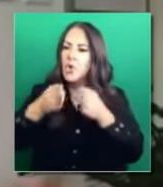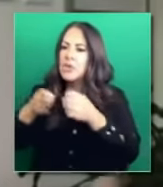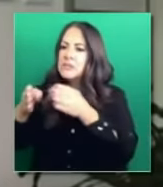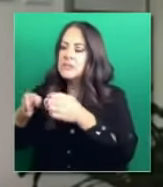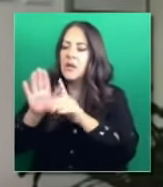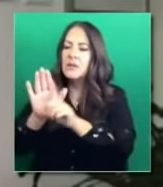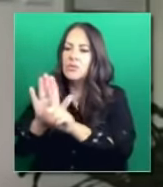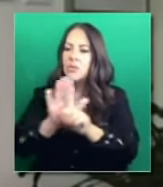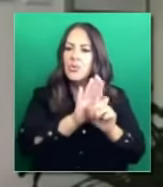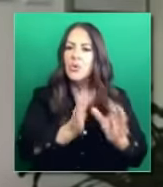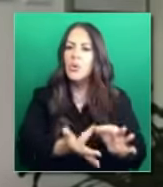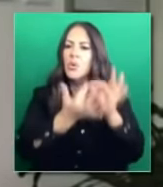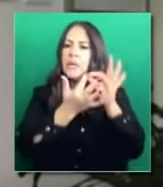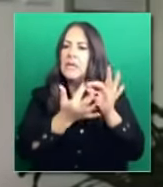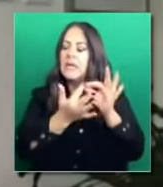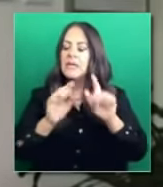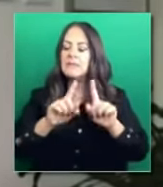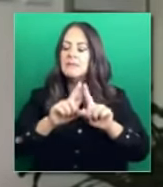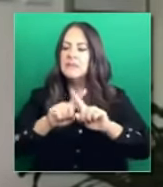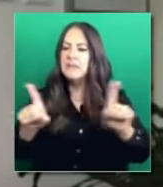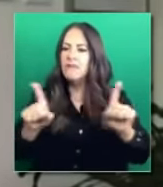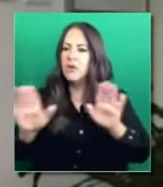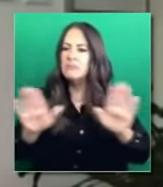safety measures within their districts.